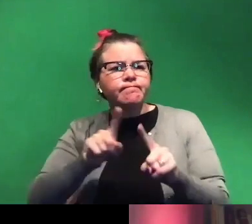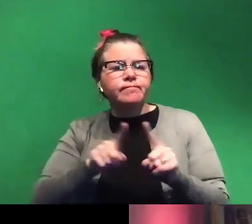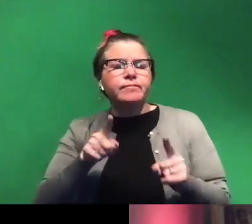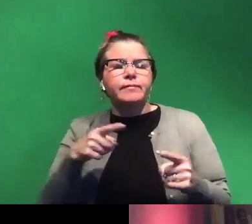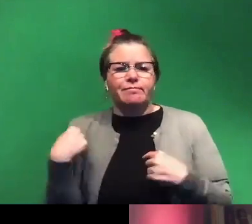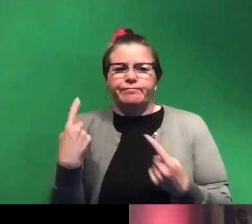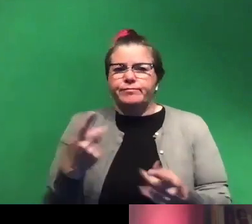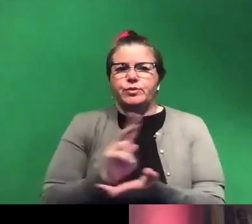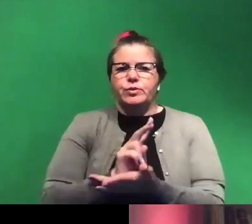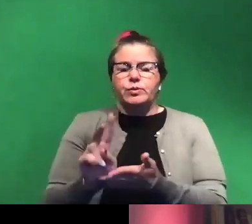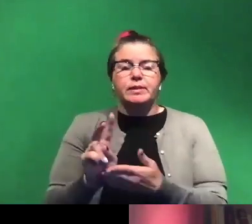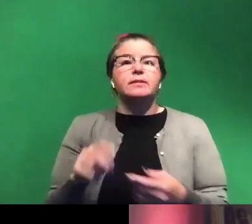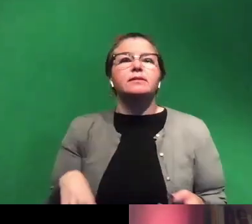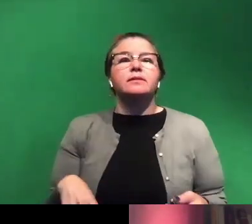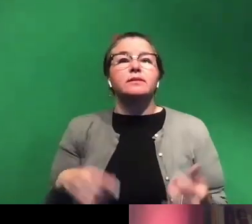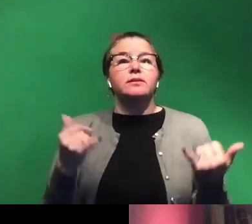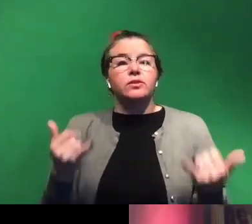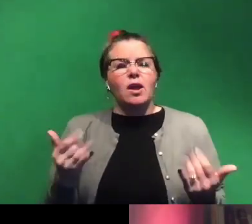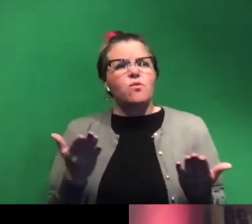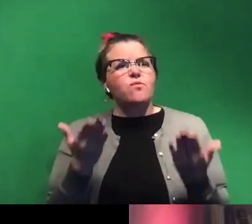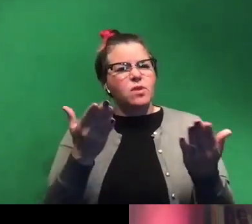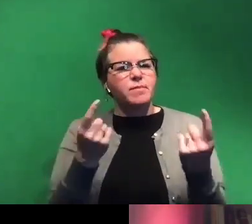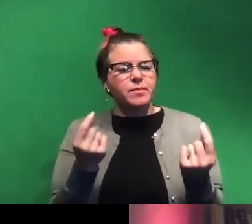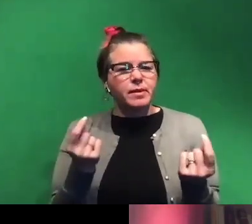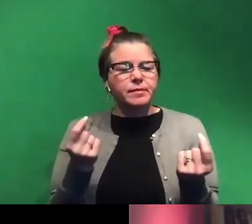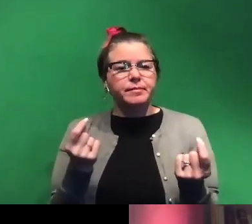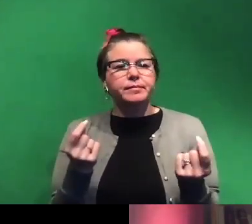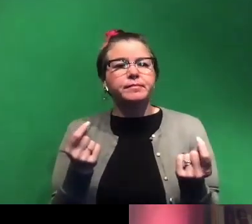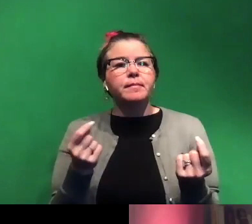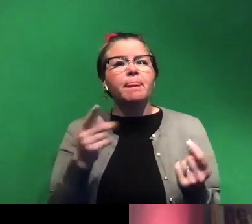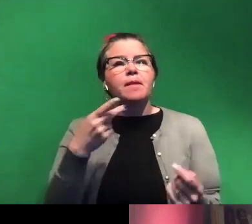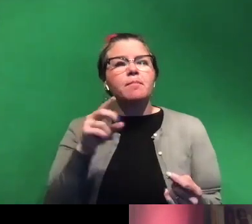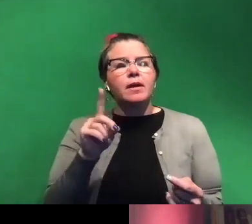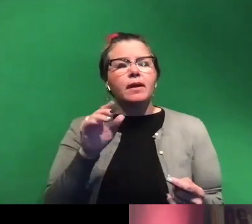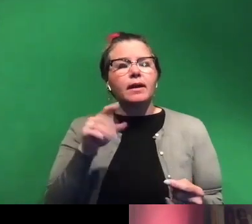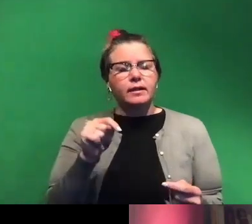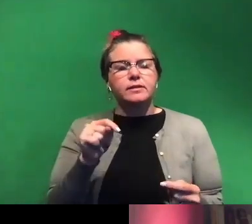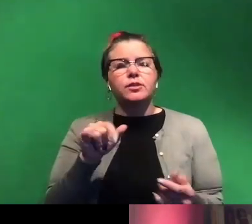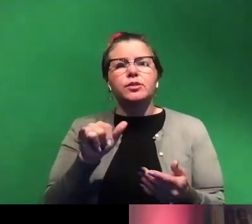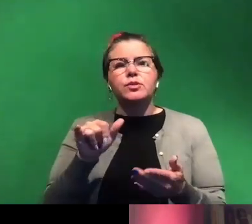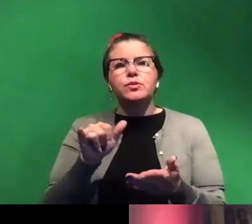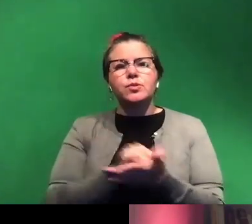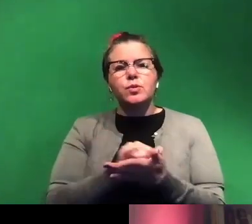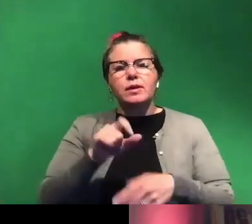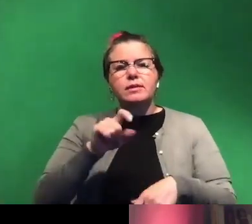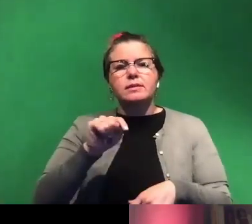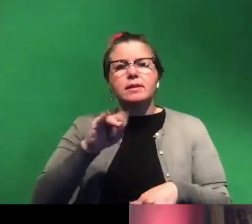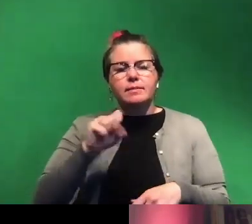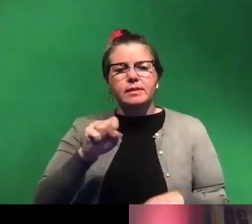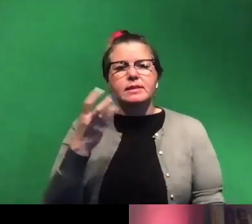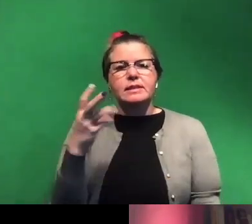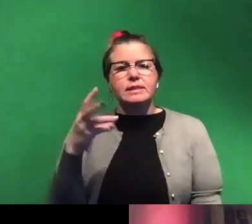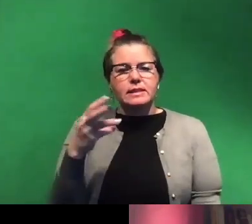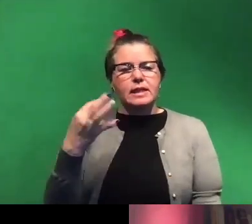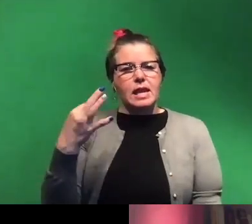last 2 weeks. And I think today my recommendation is going to be a podcast done by the New York Times called the